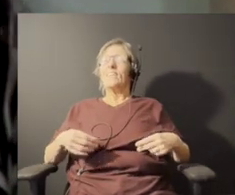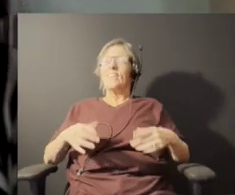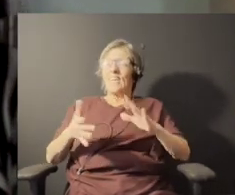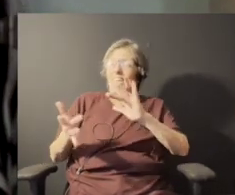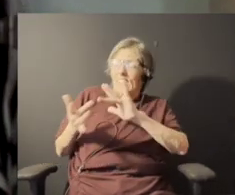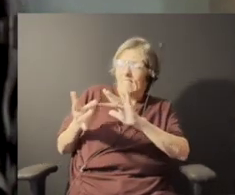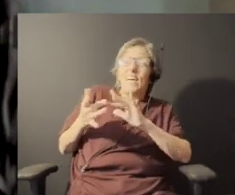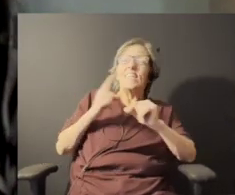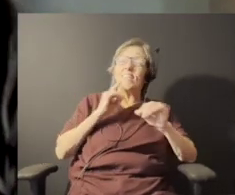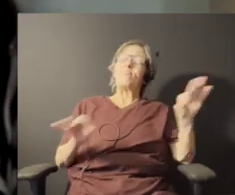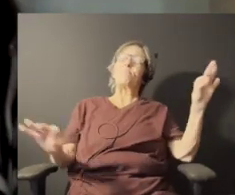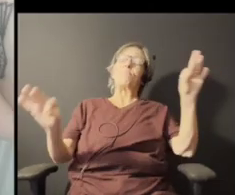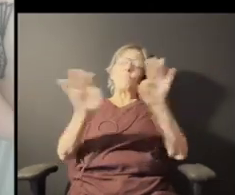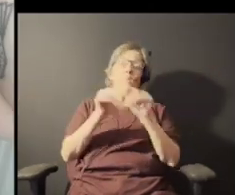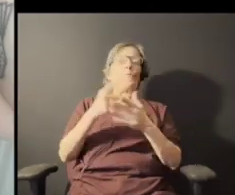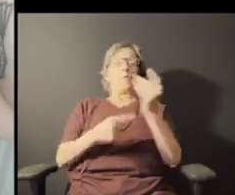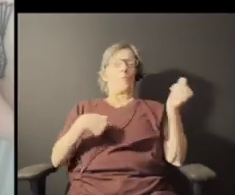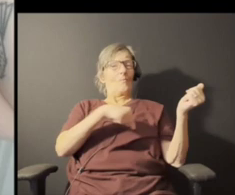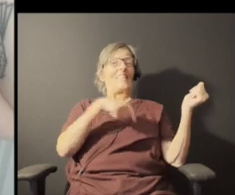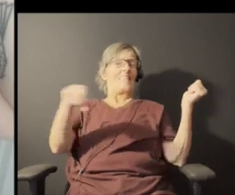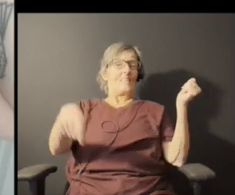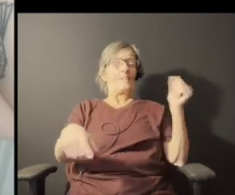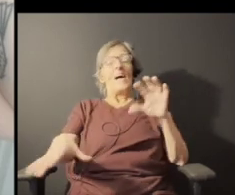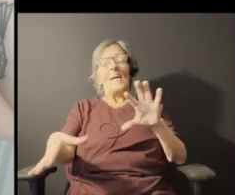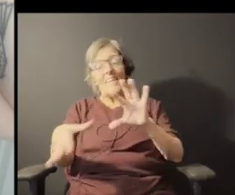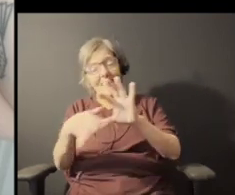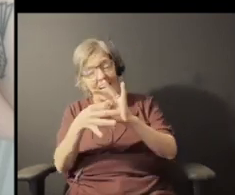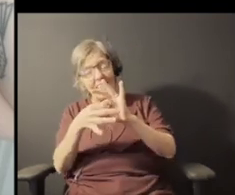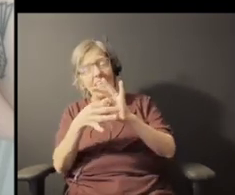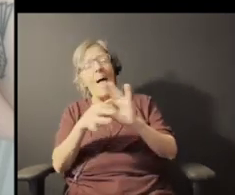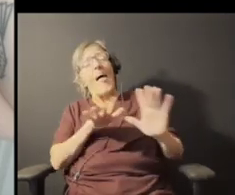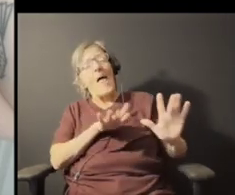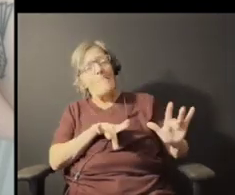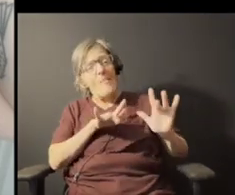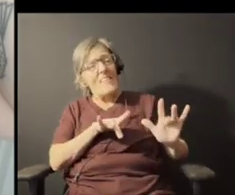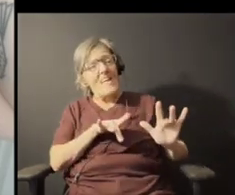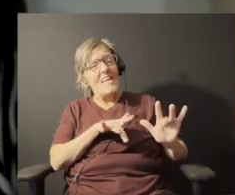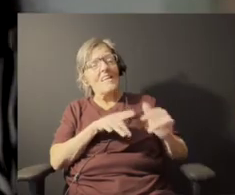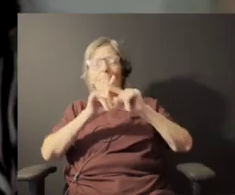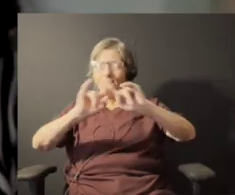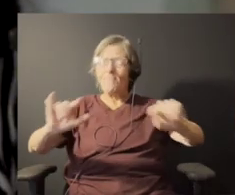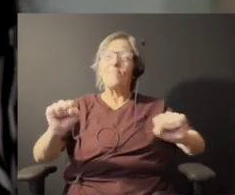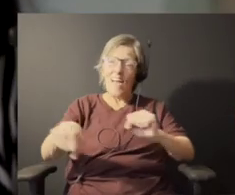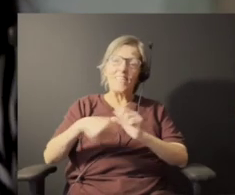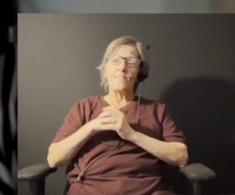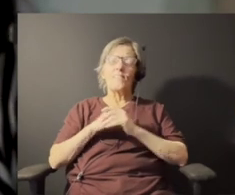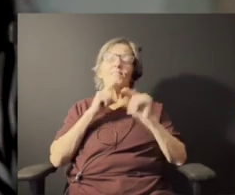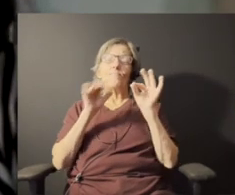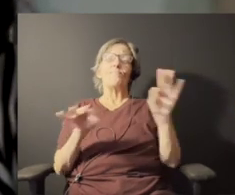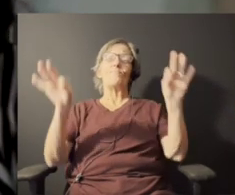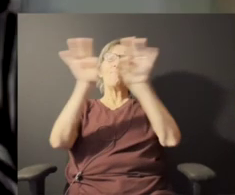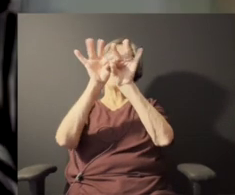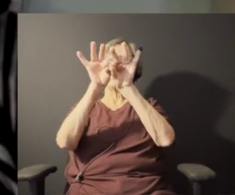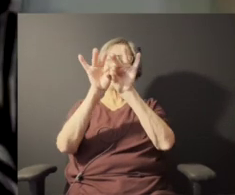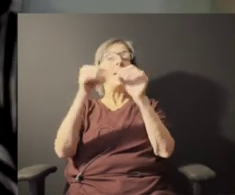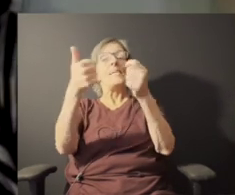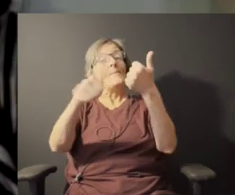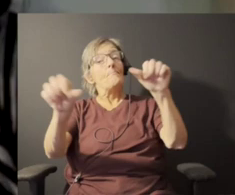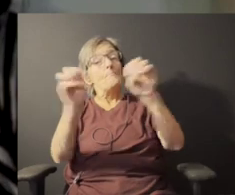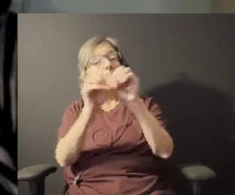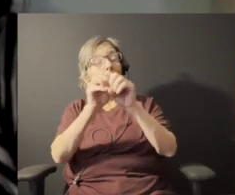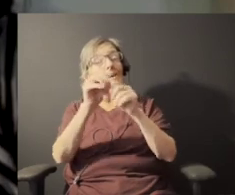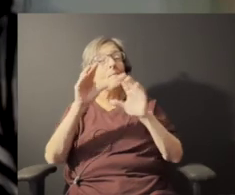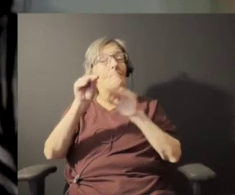super important. This is what it is. Yeah. Connection, empathy. Yeah. It's so important. Any